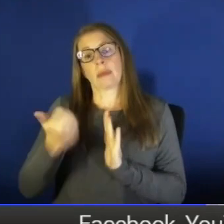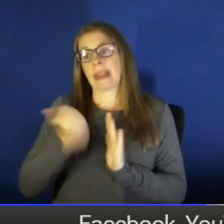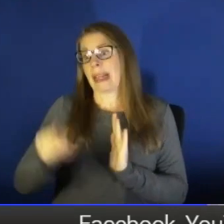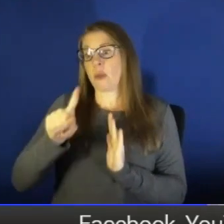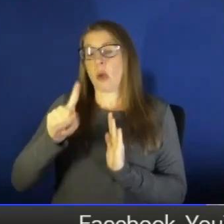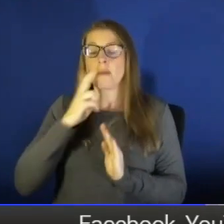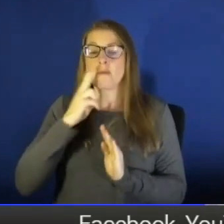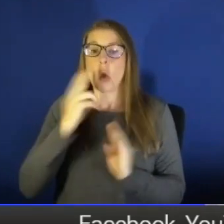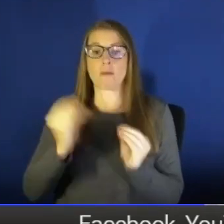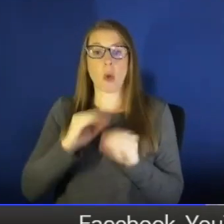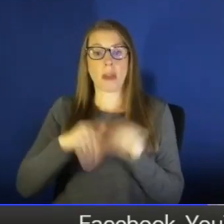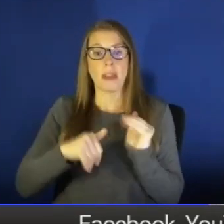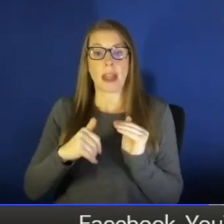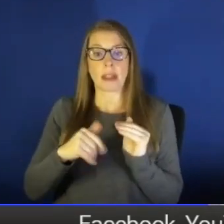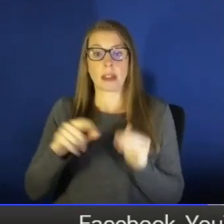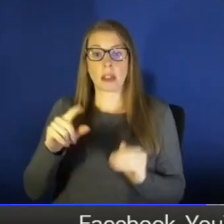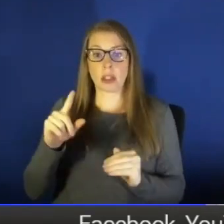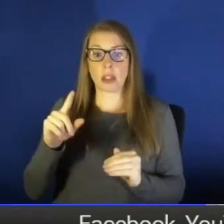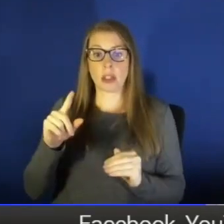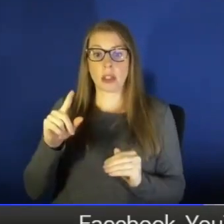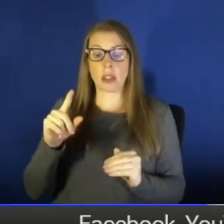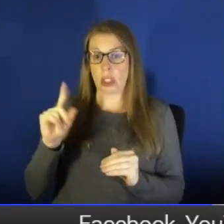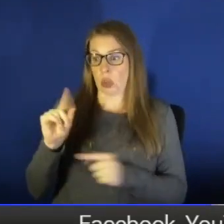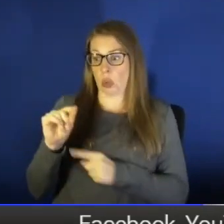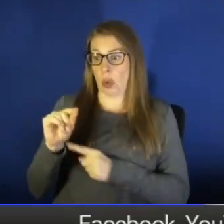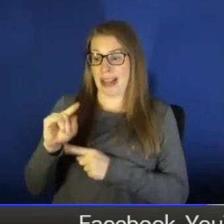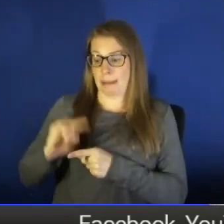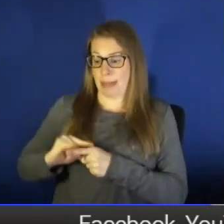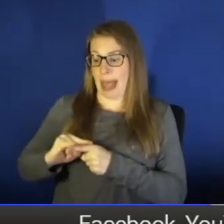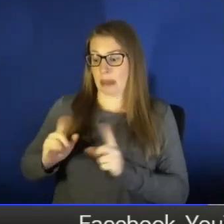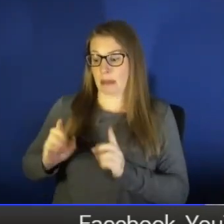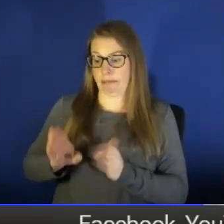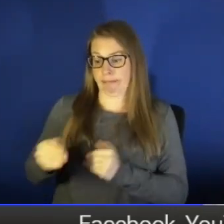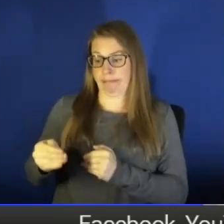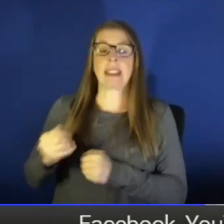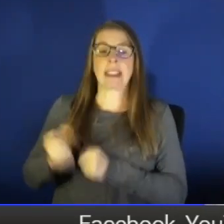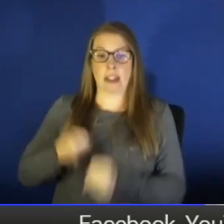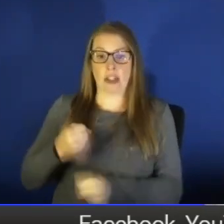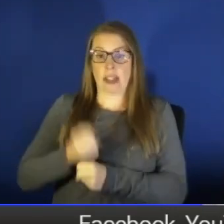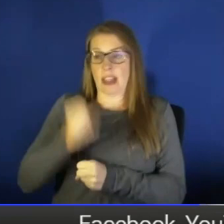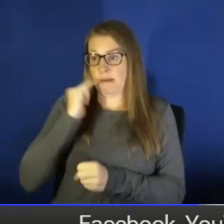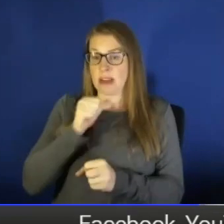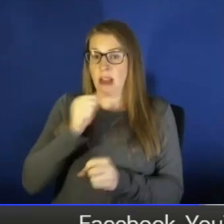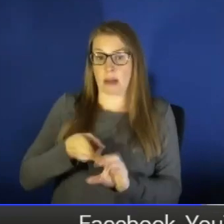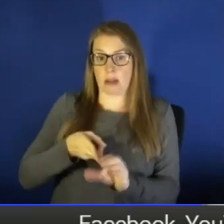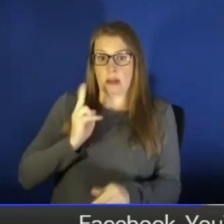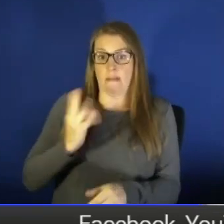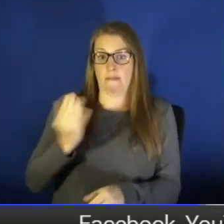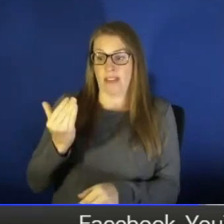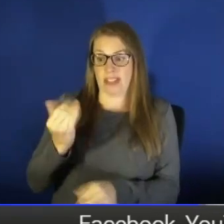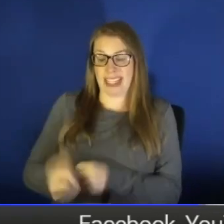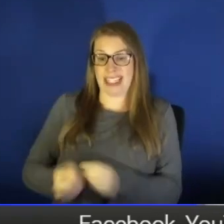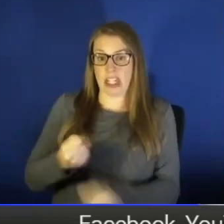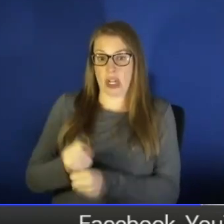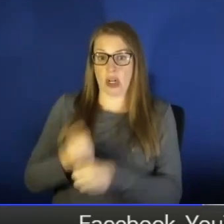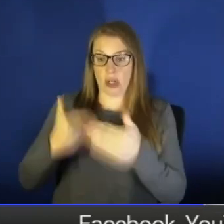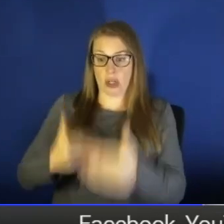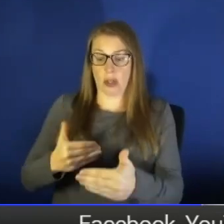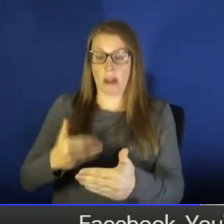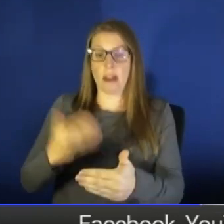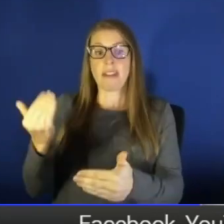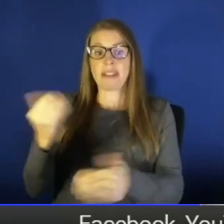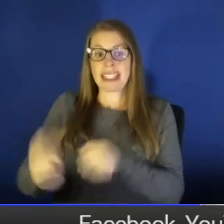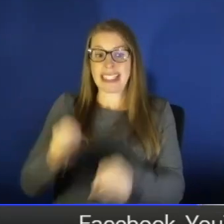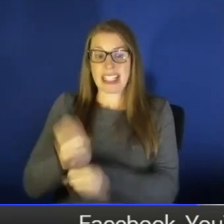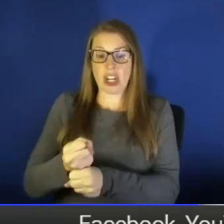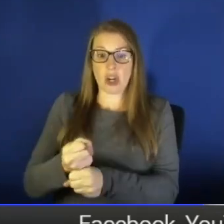than 20 pack years, if they haven't quit within the last 15, and the reason that 15-year